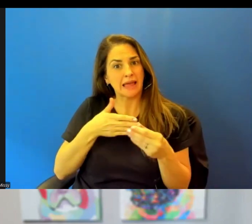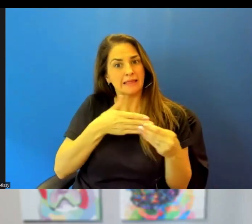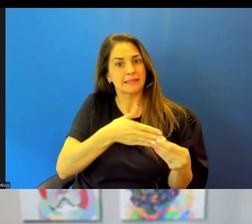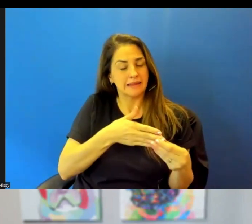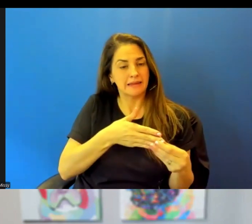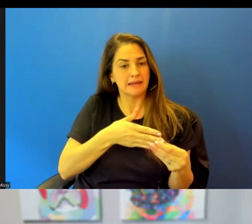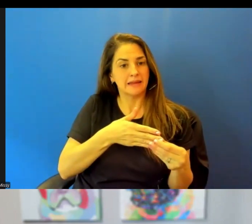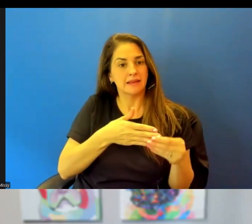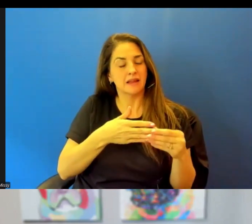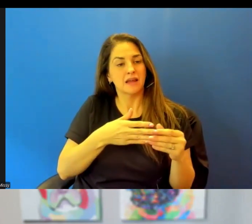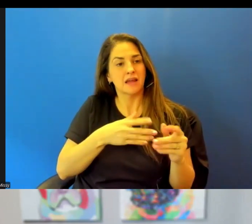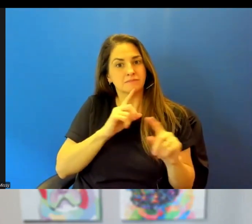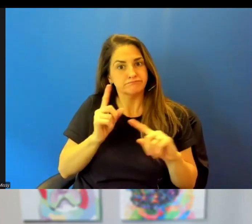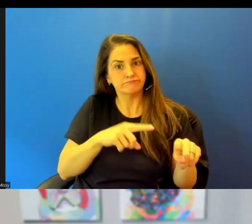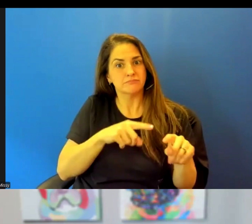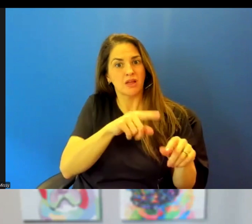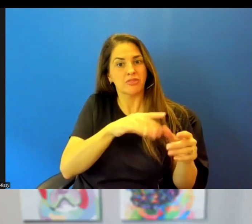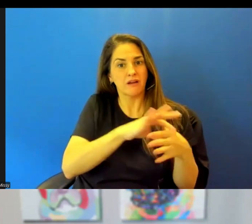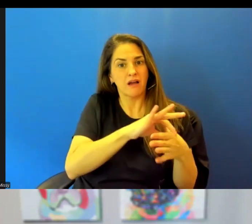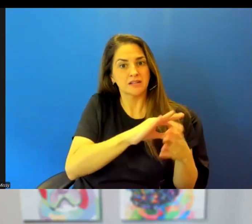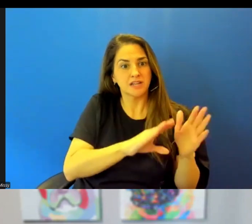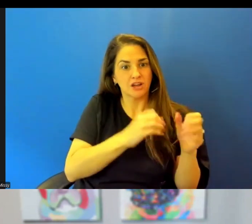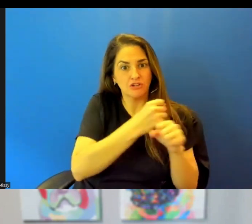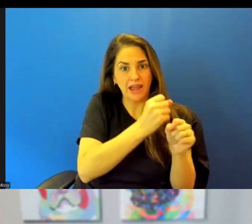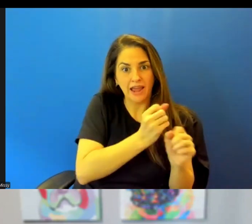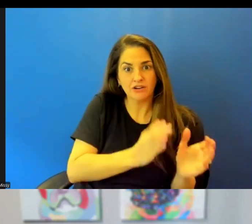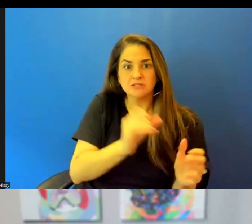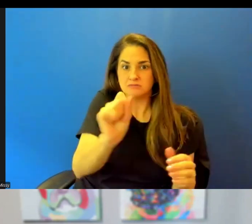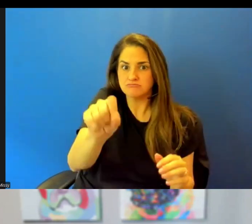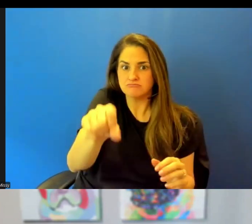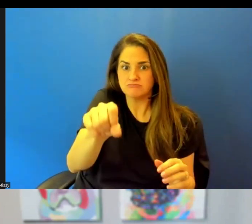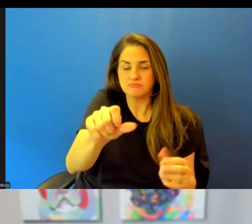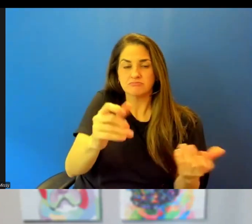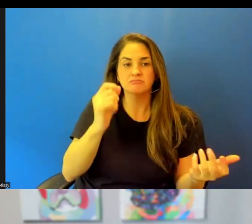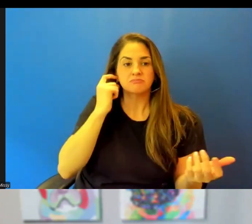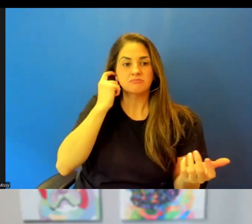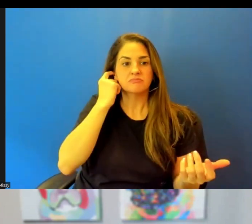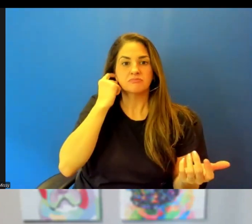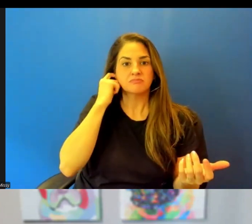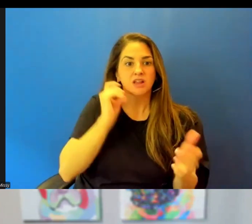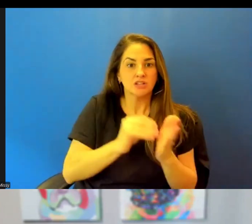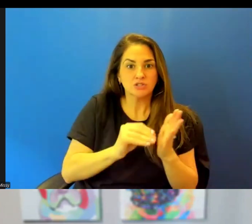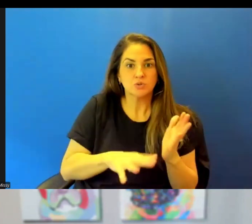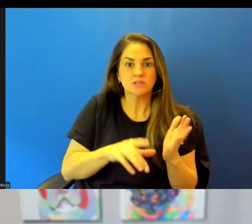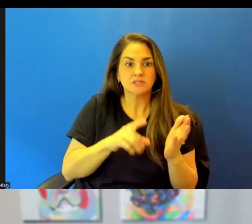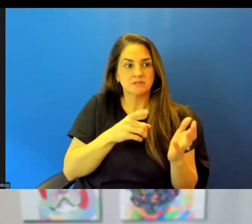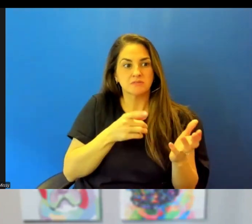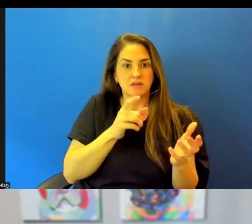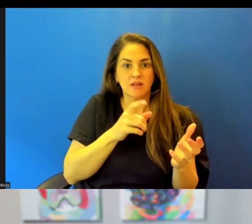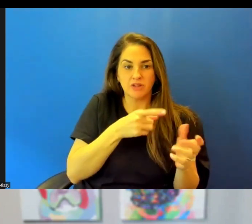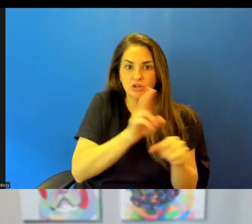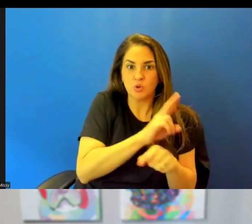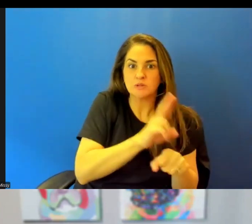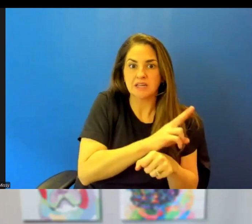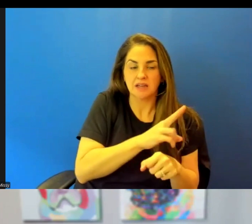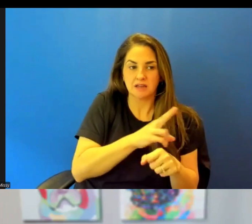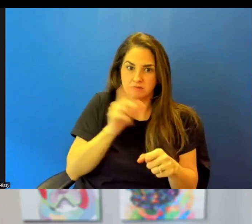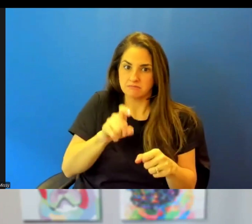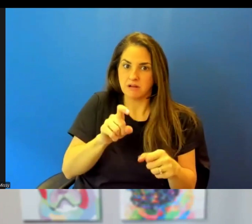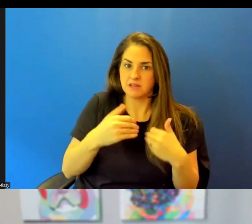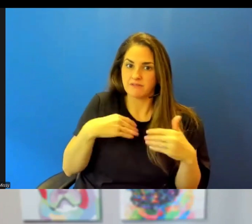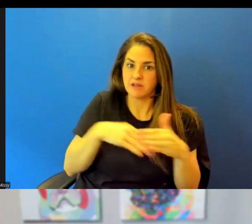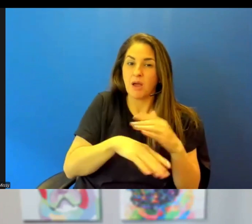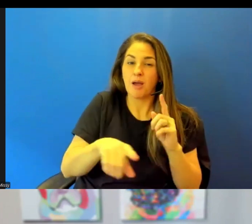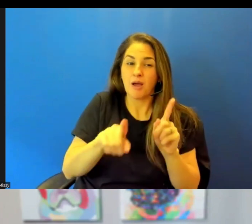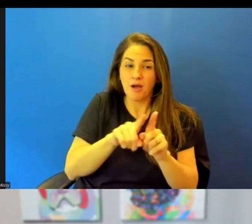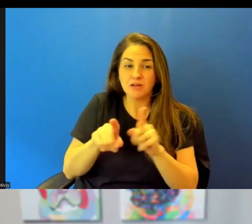are identifying the material that students are required to take in and engage. They have some